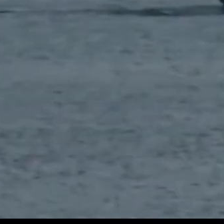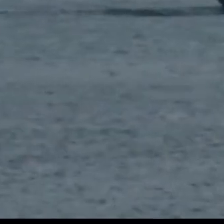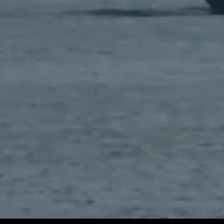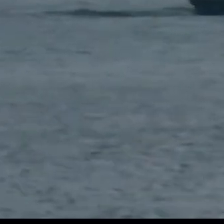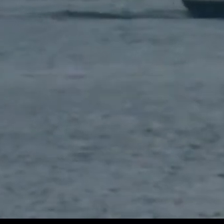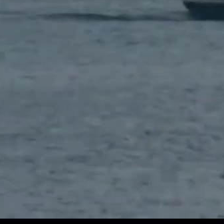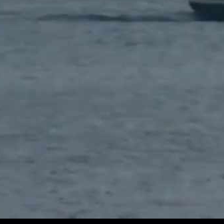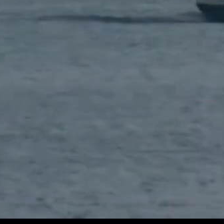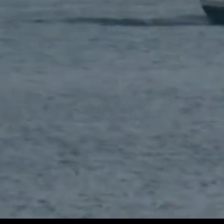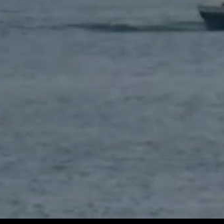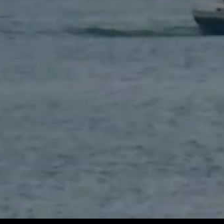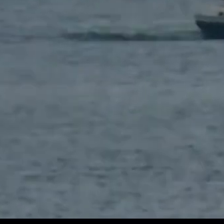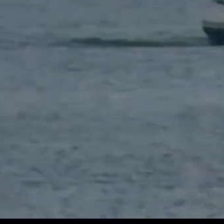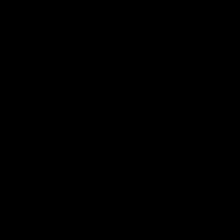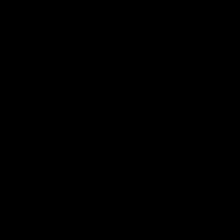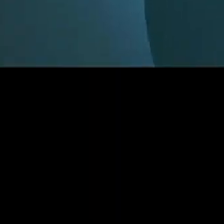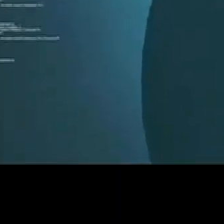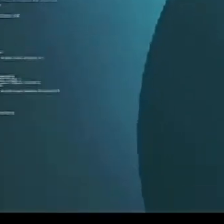edition starts now.